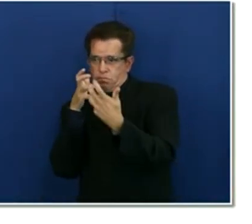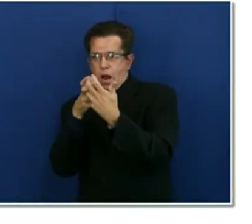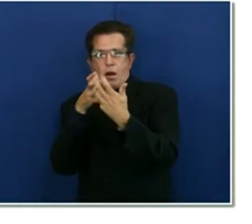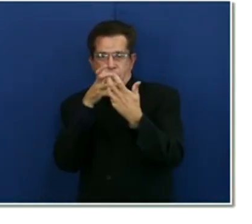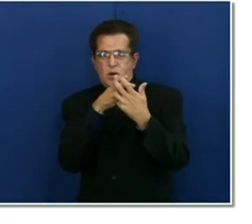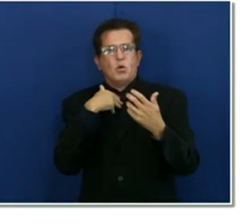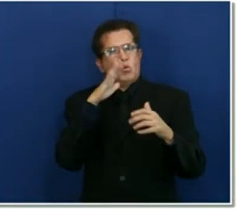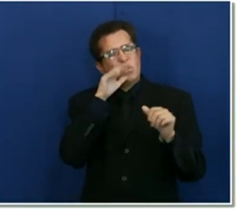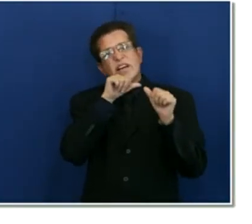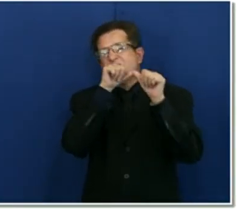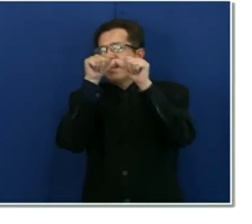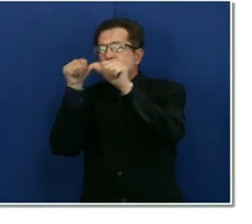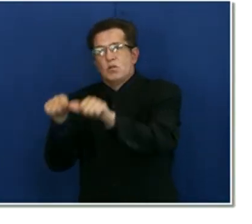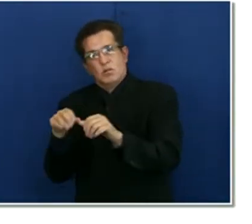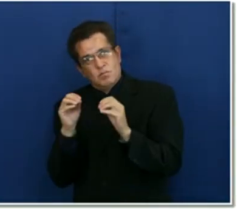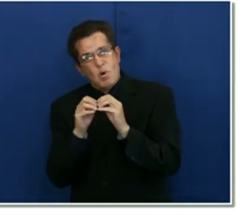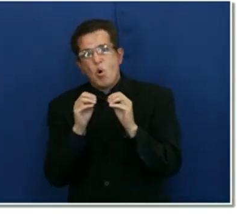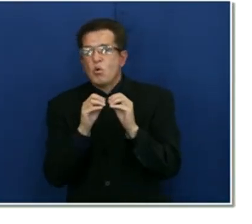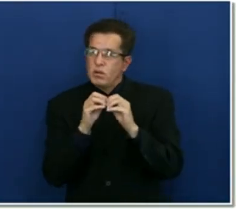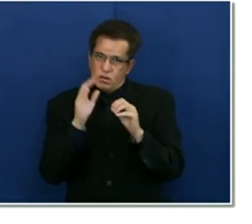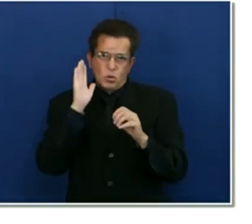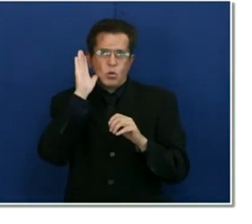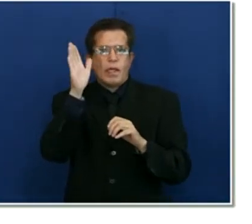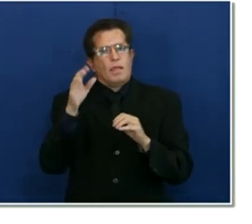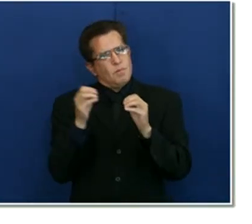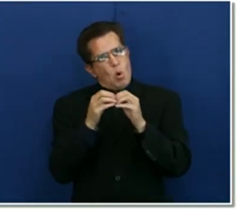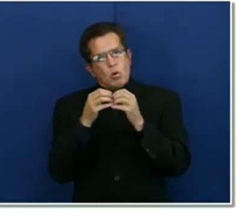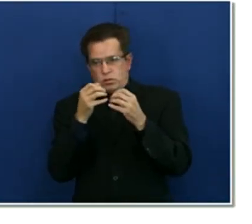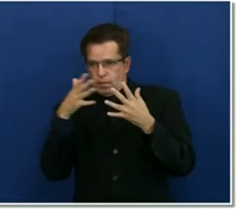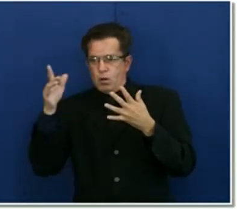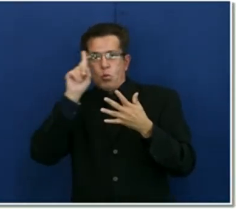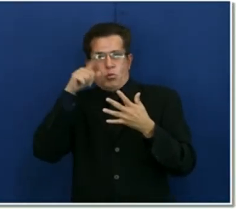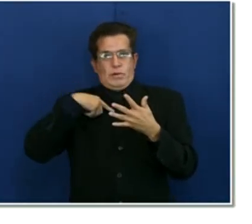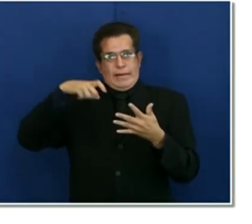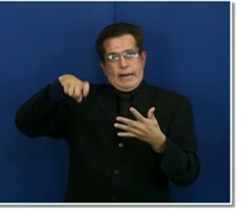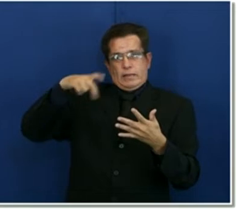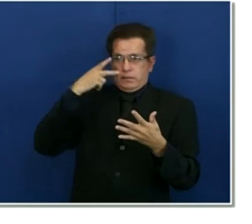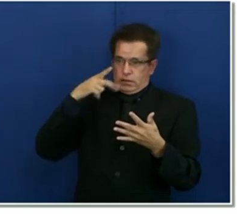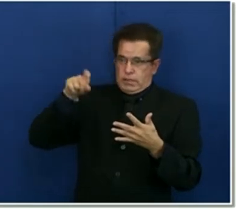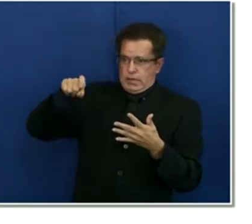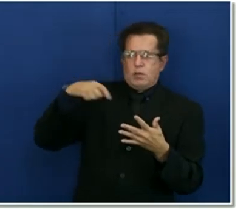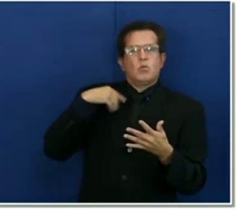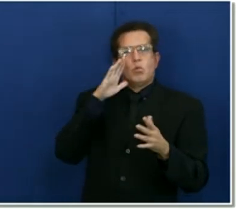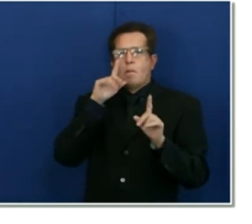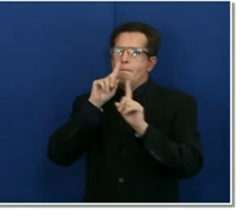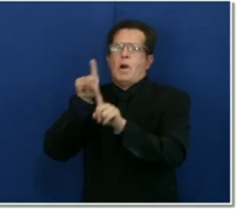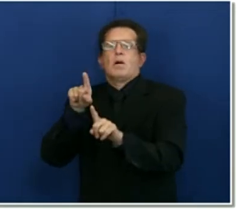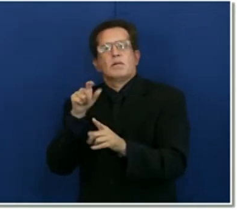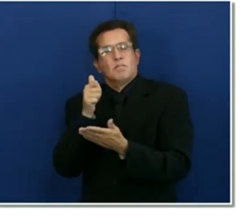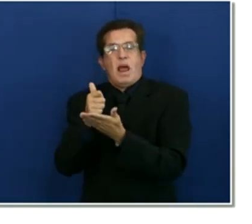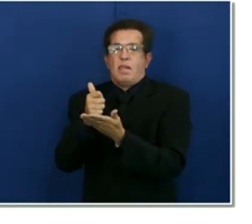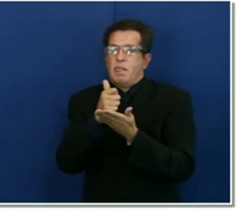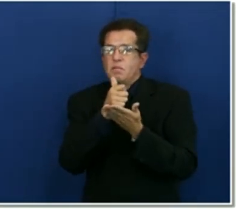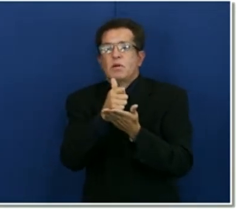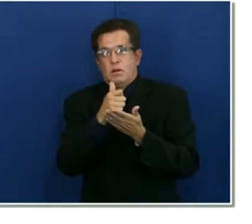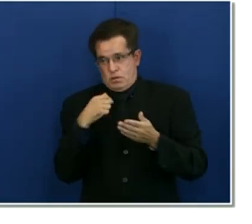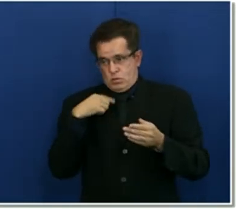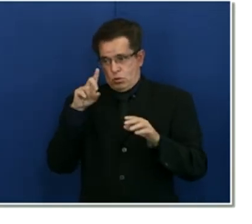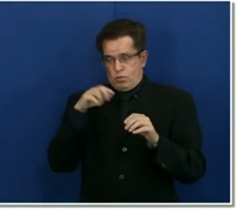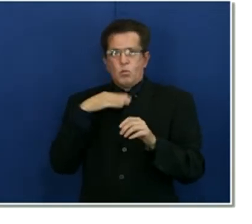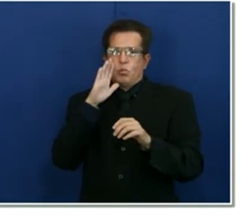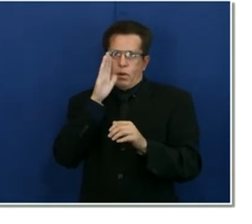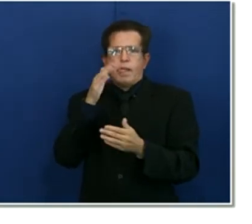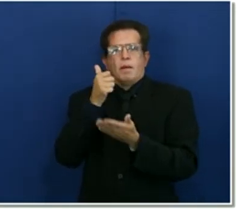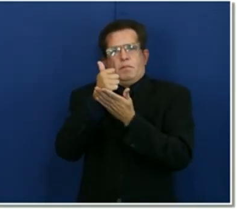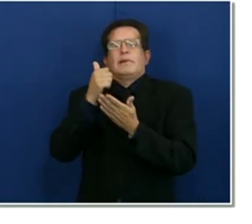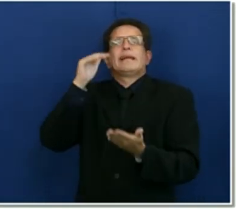we are doing in these areas and expand where we can. And by doing all of these things, it will help to